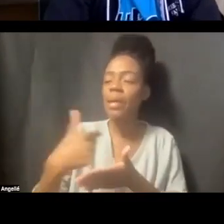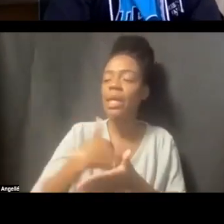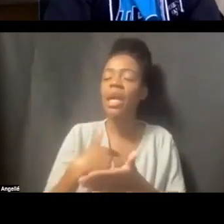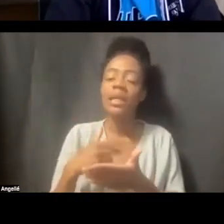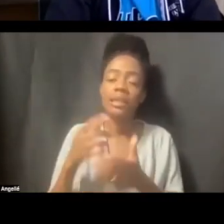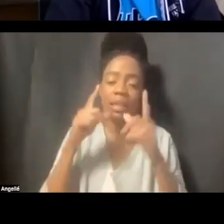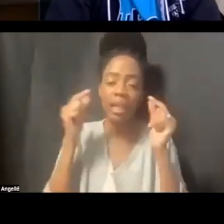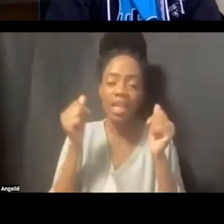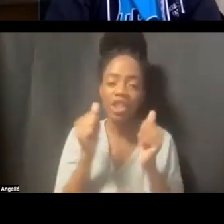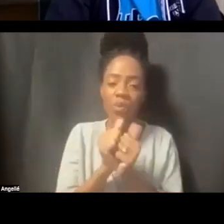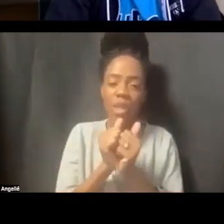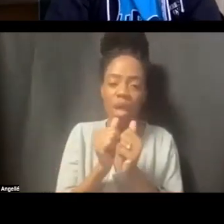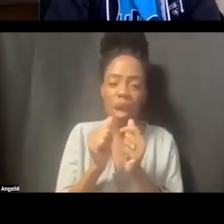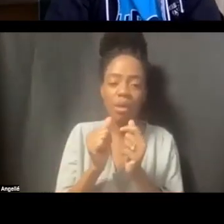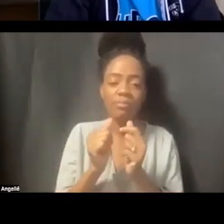he told me— What age was that?